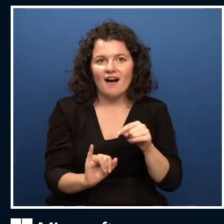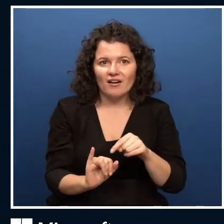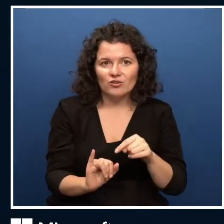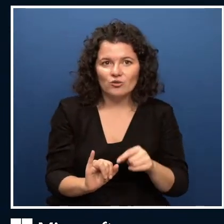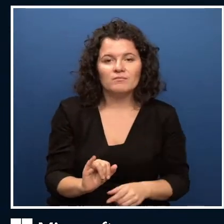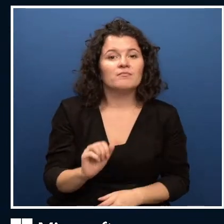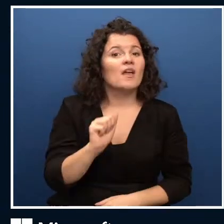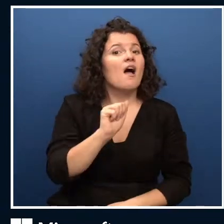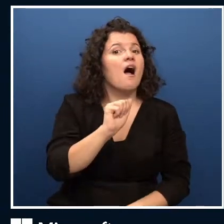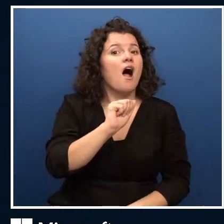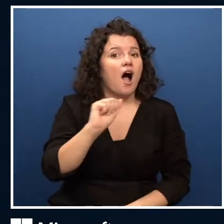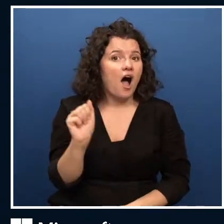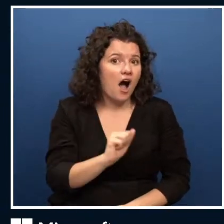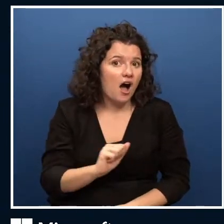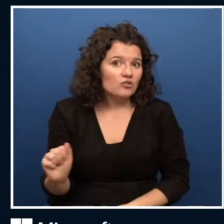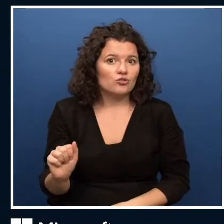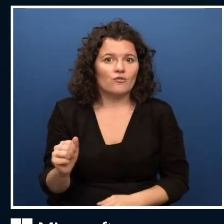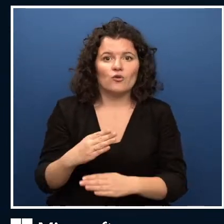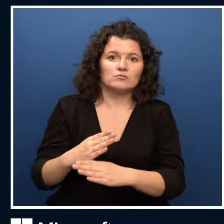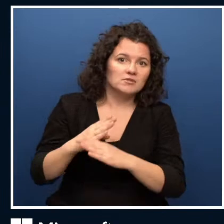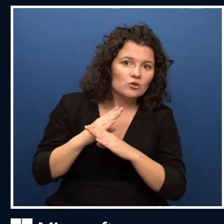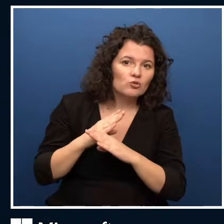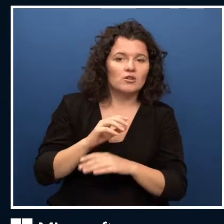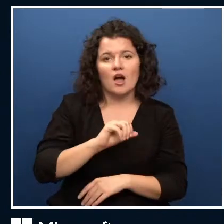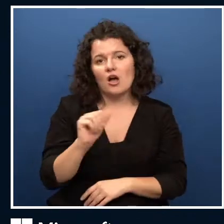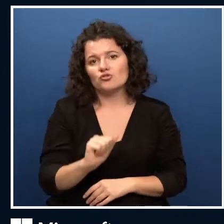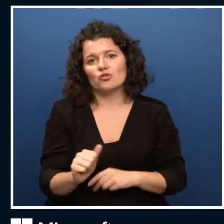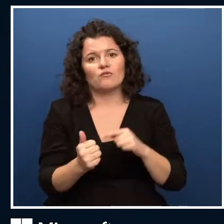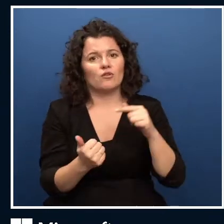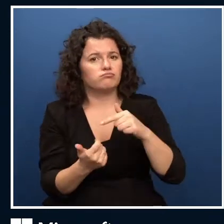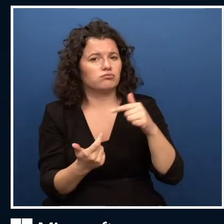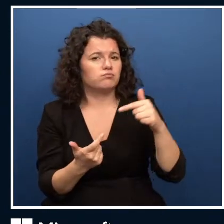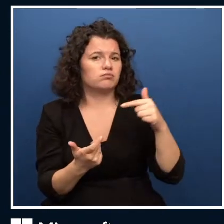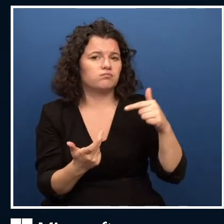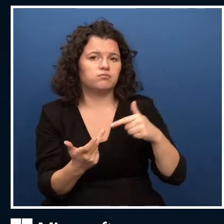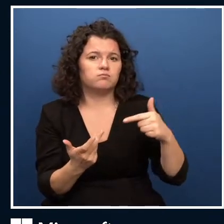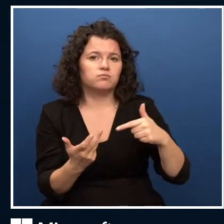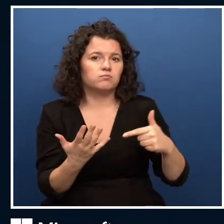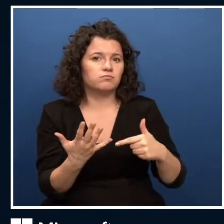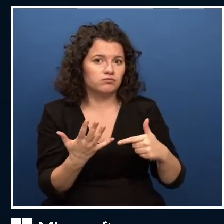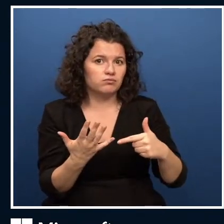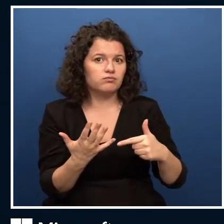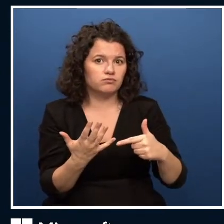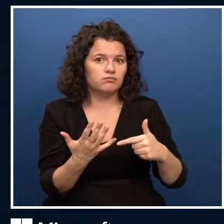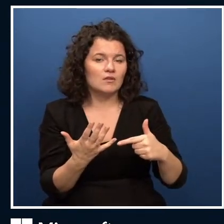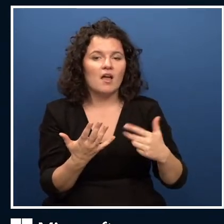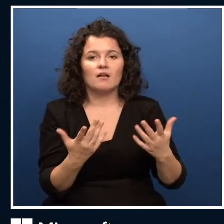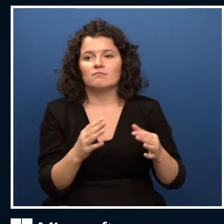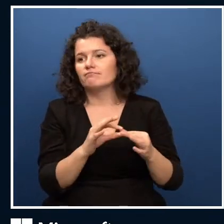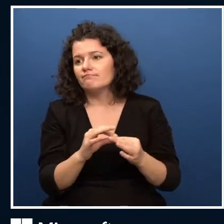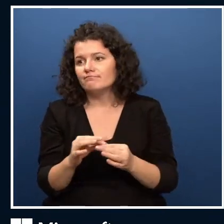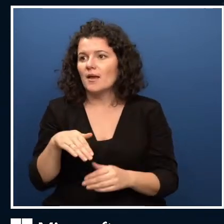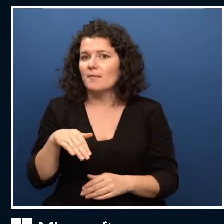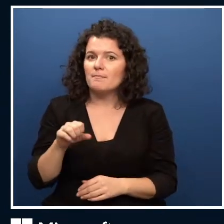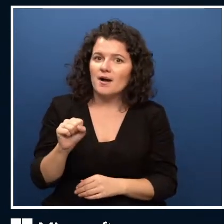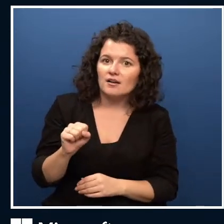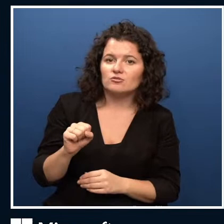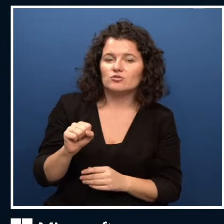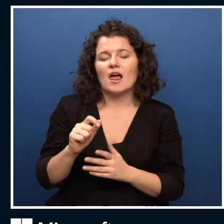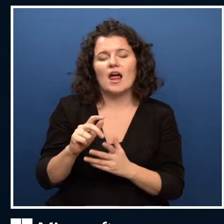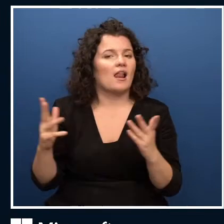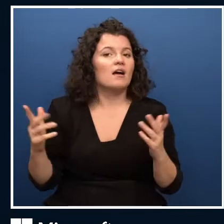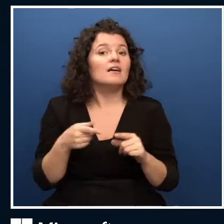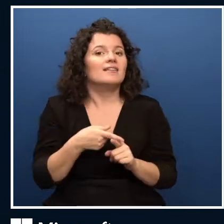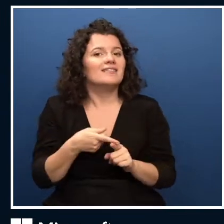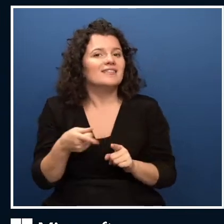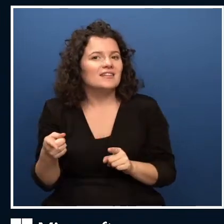about the security, or we are looking at 5G, again with Microsoft working with some of those areas. And I think those are the